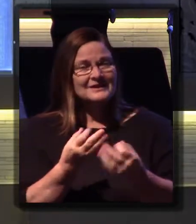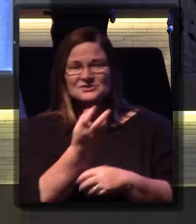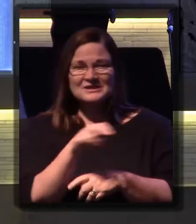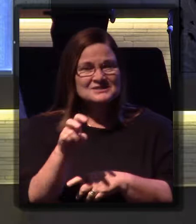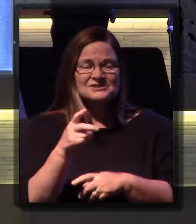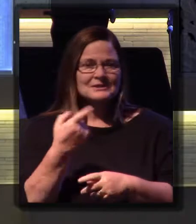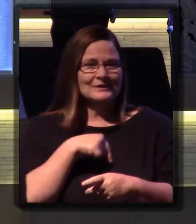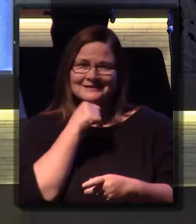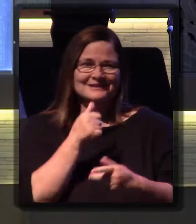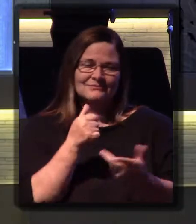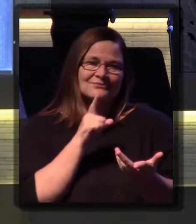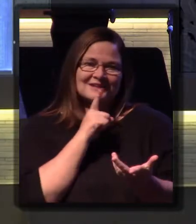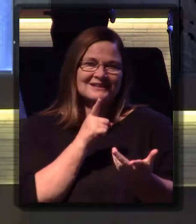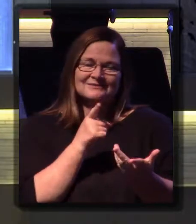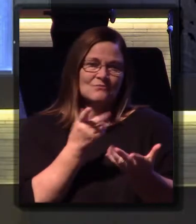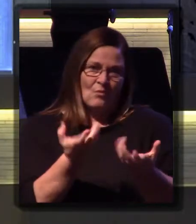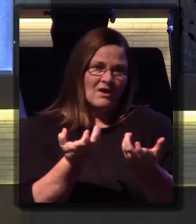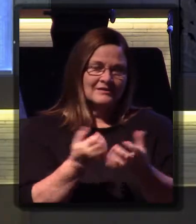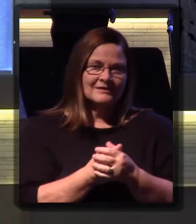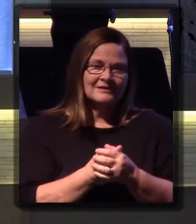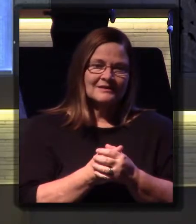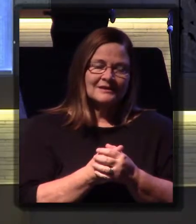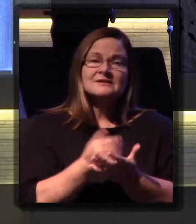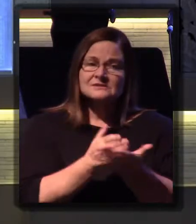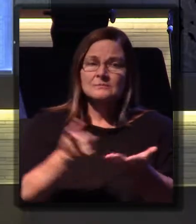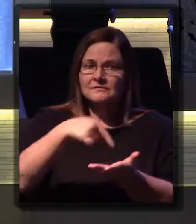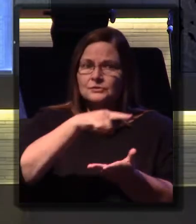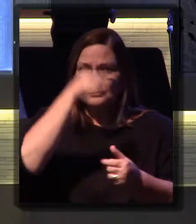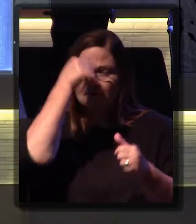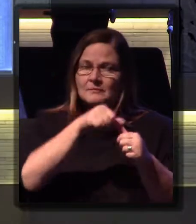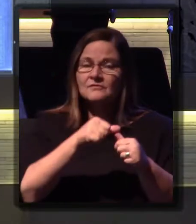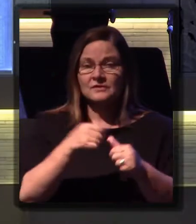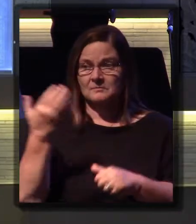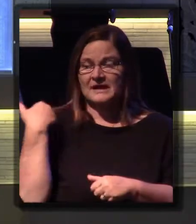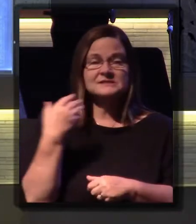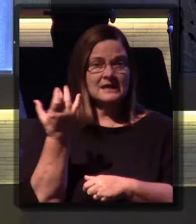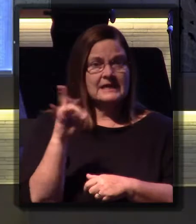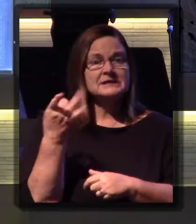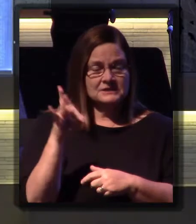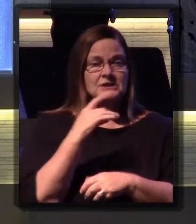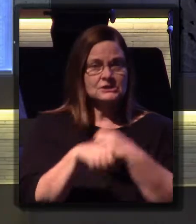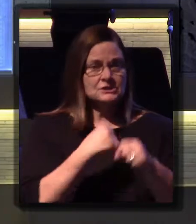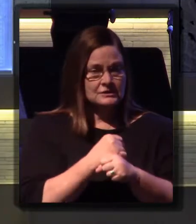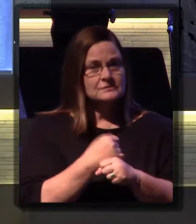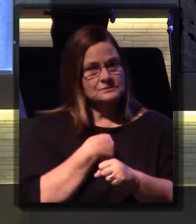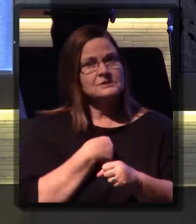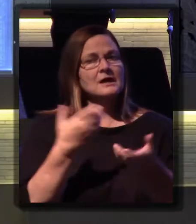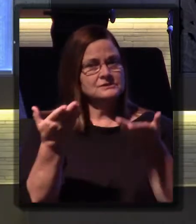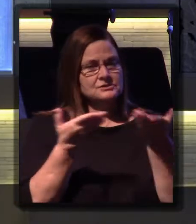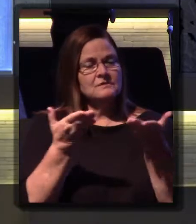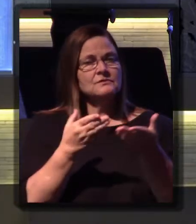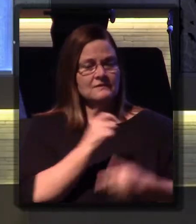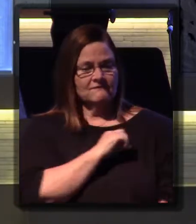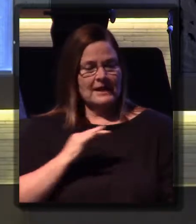places, a transition that we weren't really looking for. Some of you will recall that for the last 18 years,